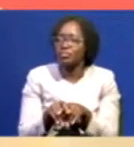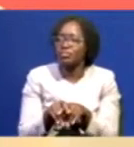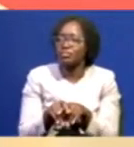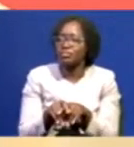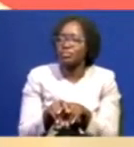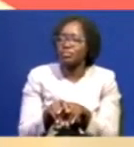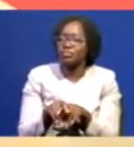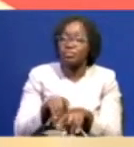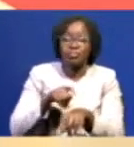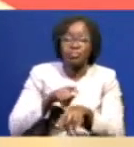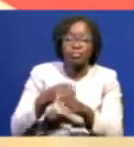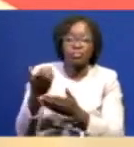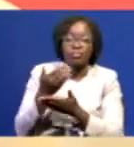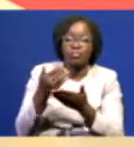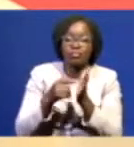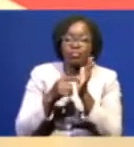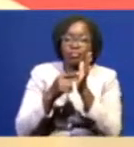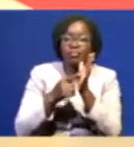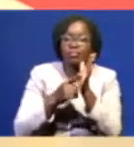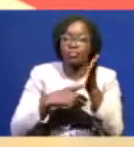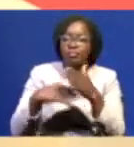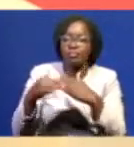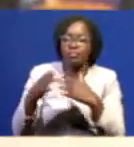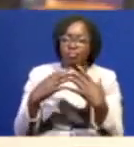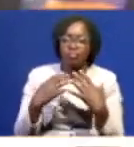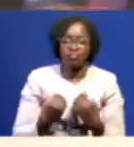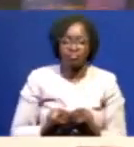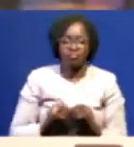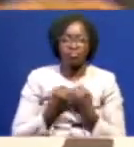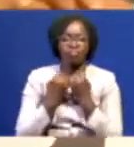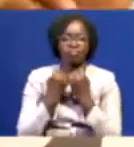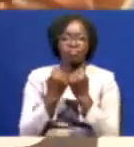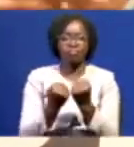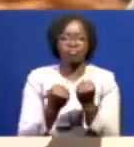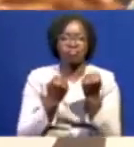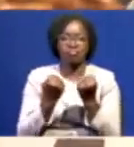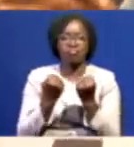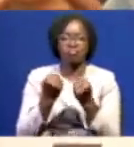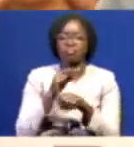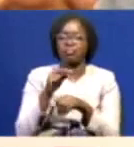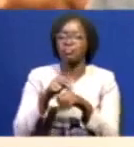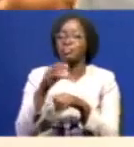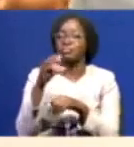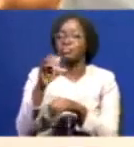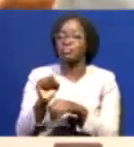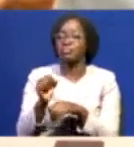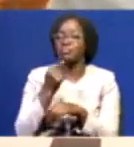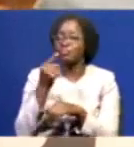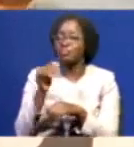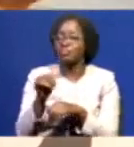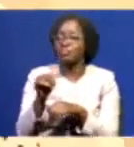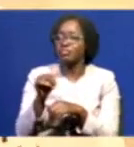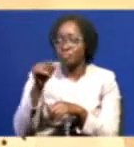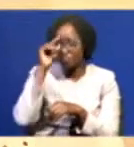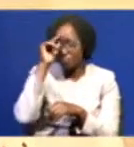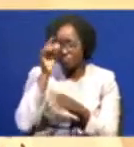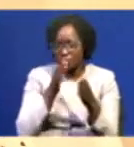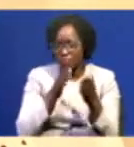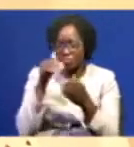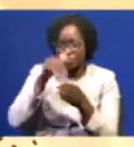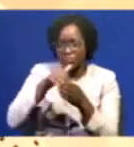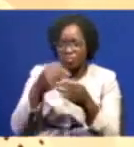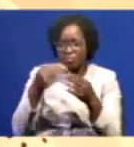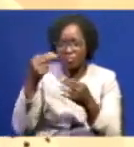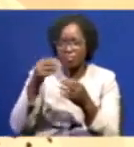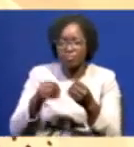While the economy shows signs of vibrancy, the National Treasury Cabinet Secretary says the government will channel investments into high productive